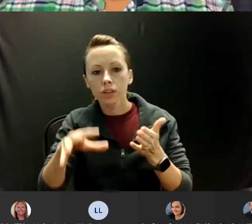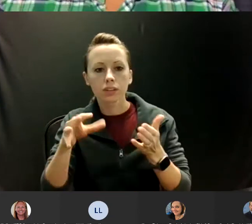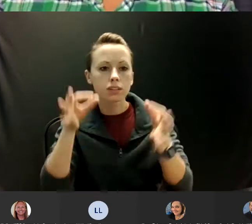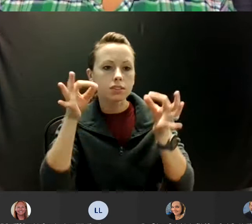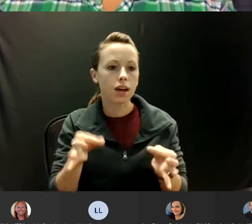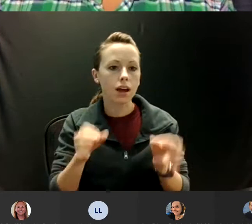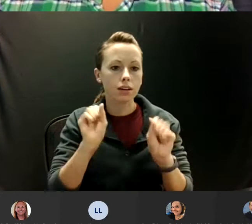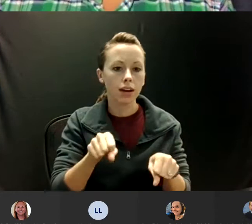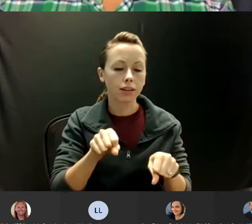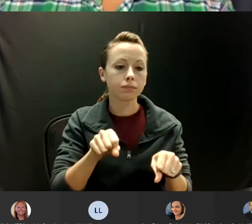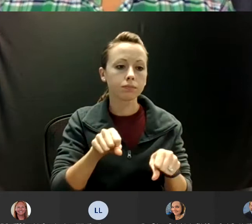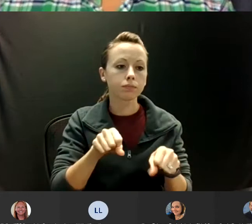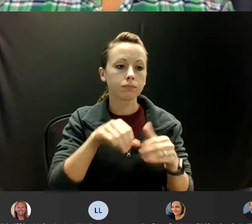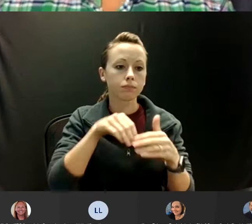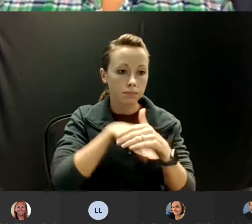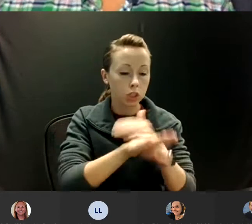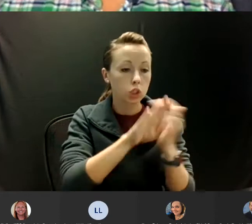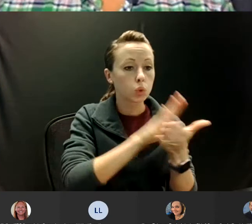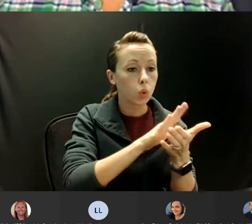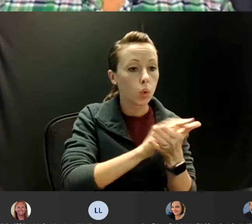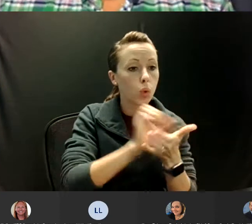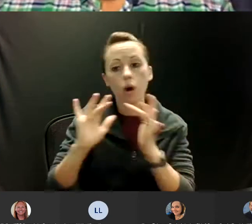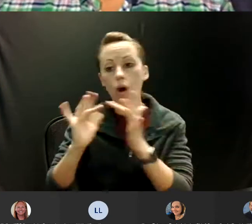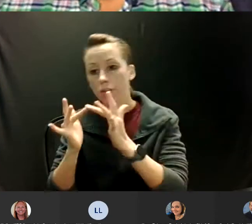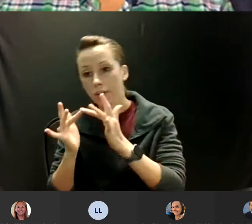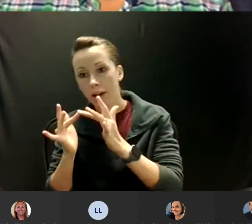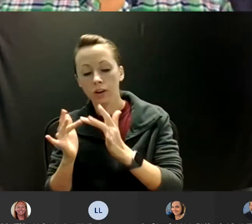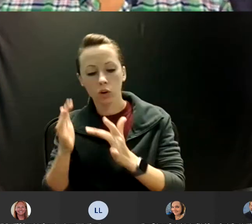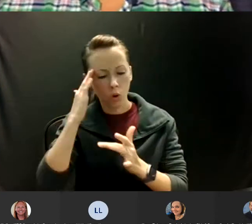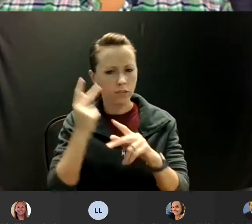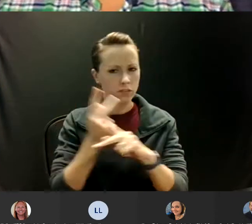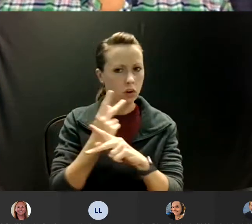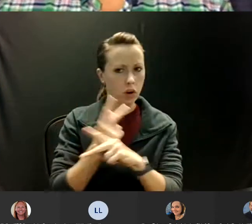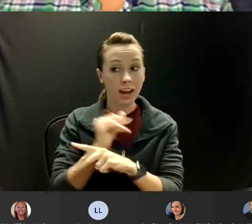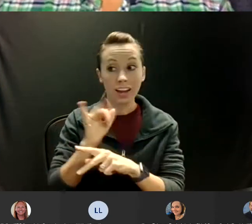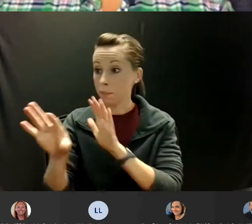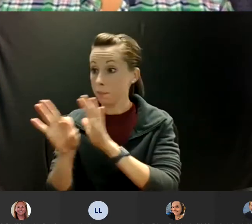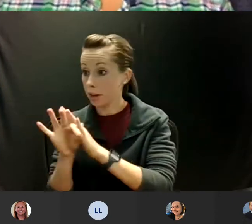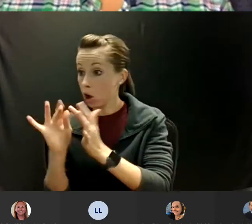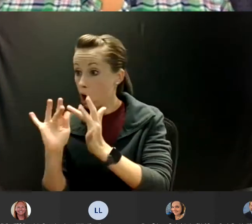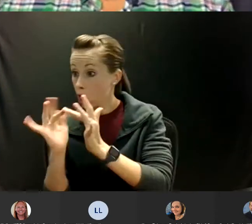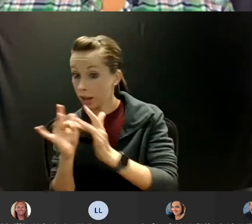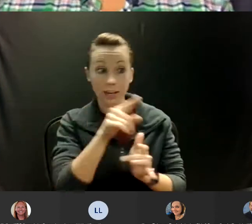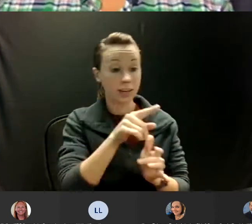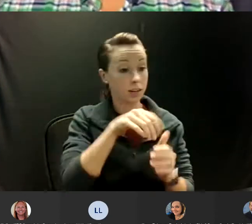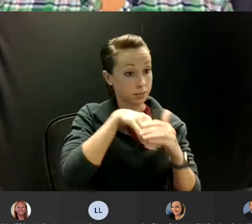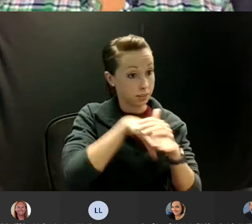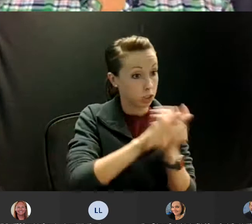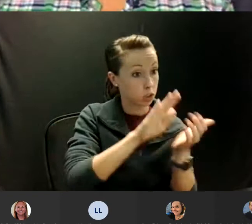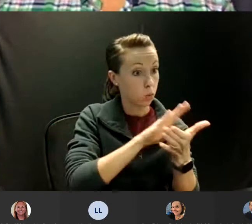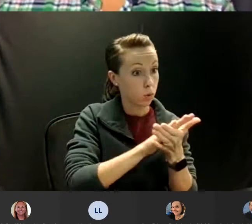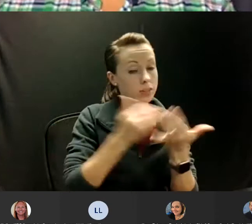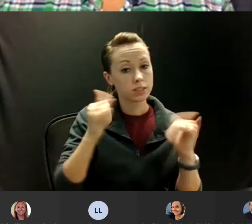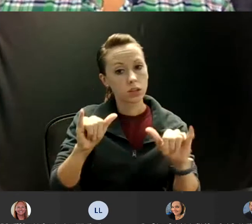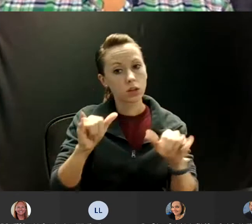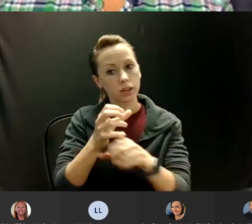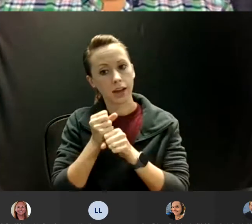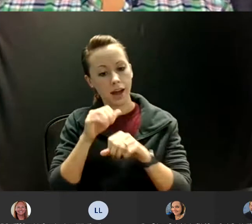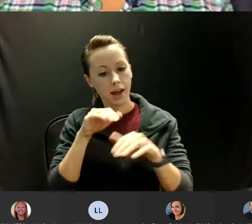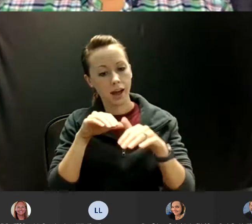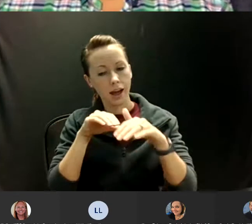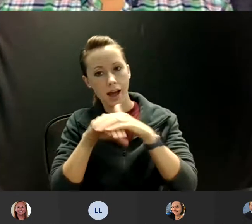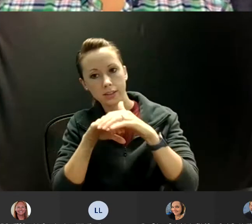or online, bridging the gap there and making sure that whether they choose online or in person, they're still receiving access to